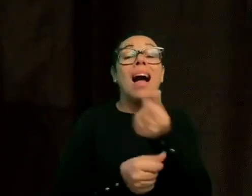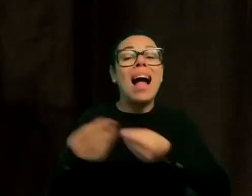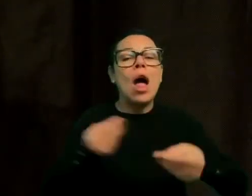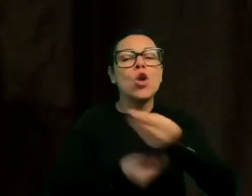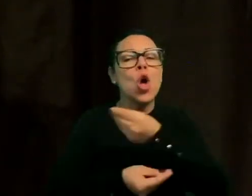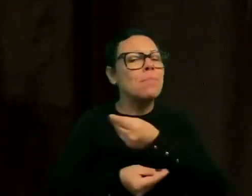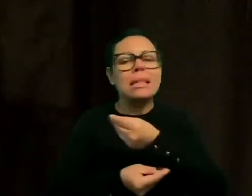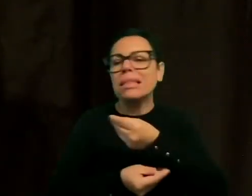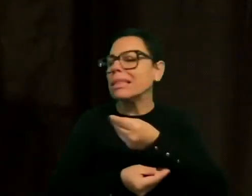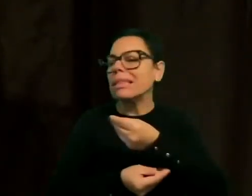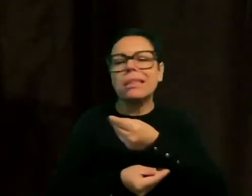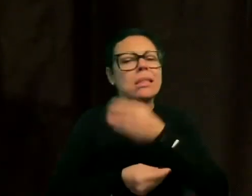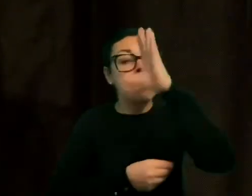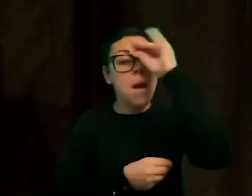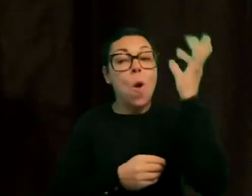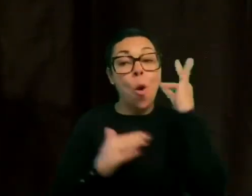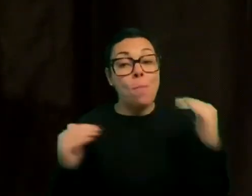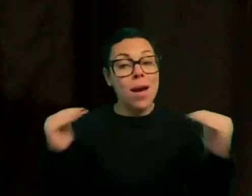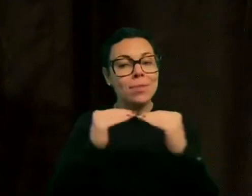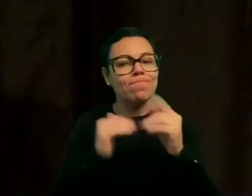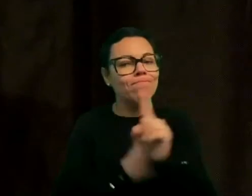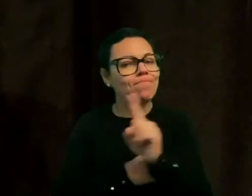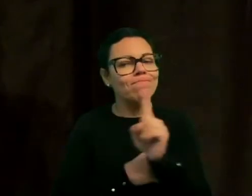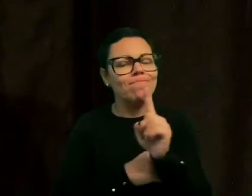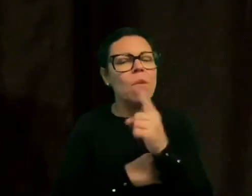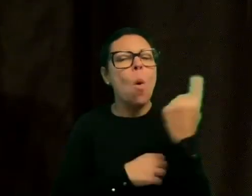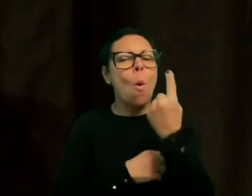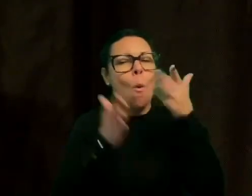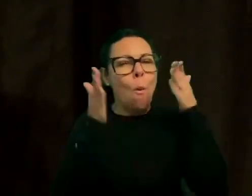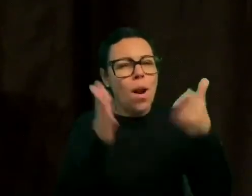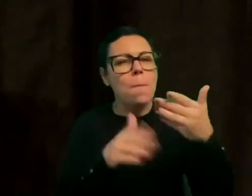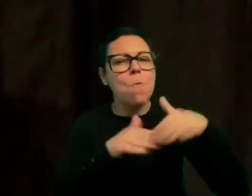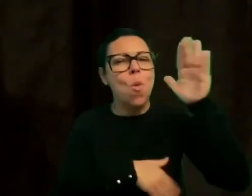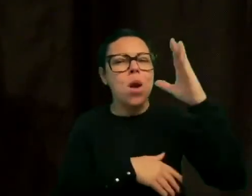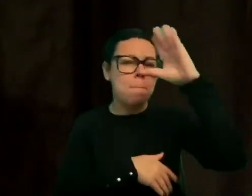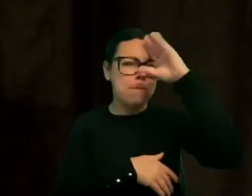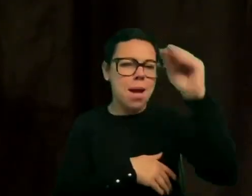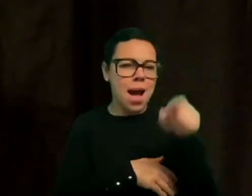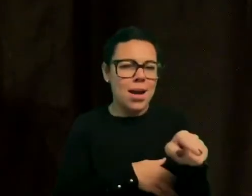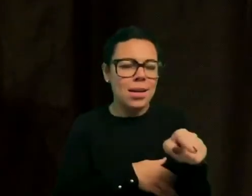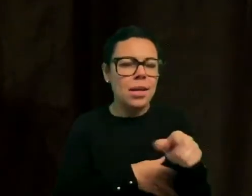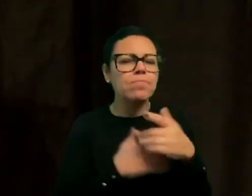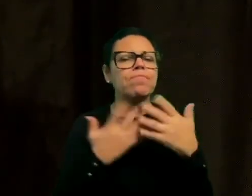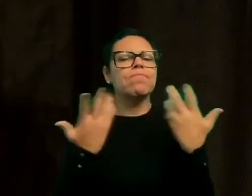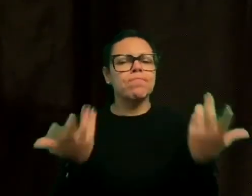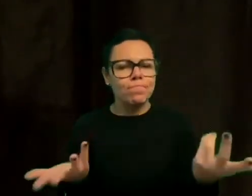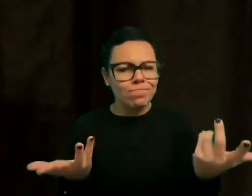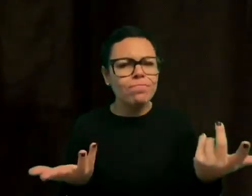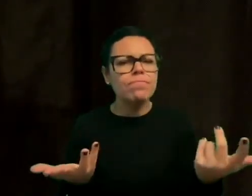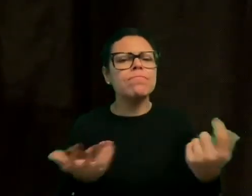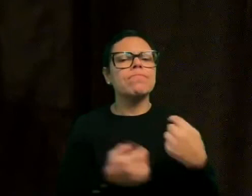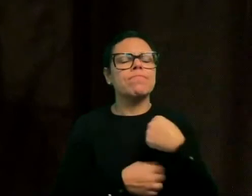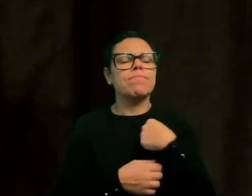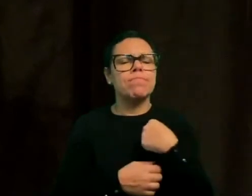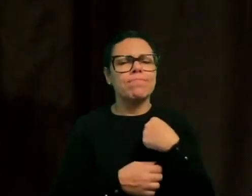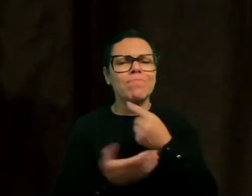world. I worked a lot on the recovery and resilience facility, so 750 billion that the